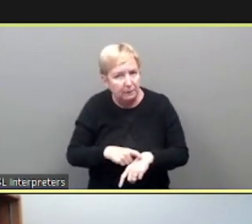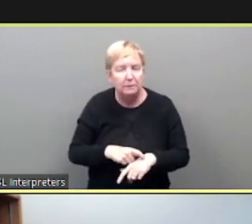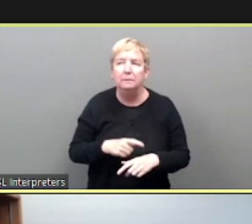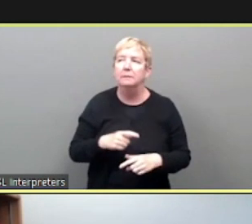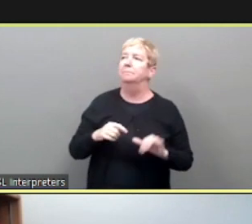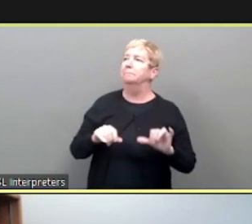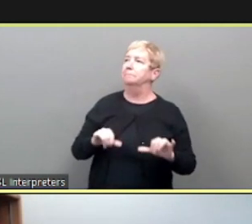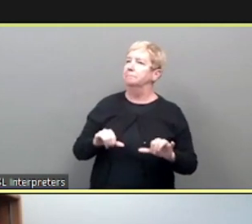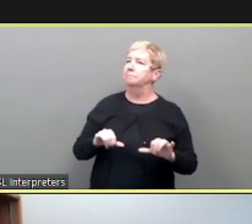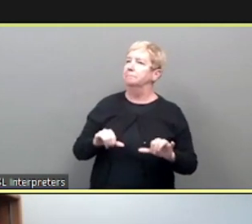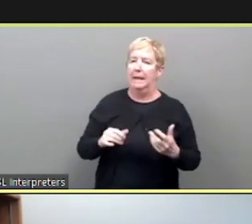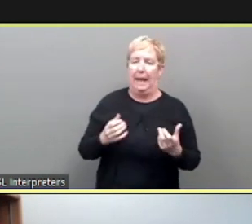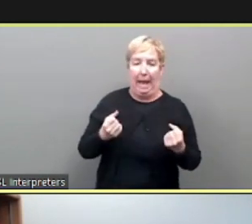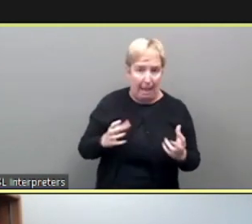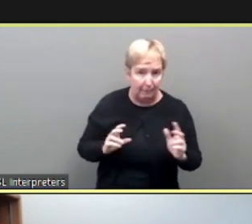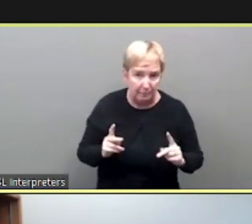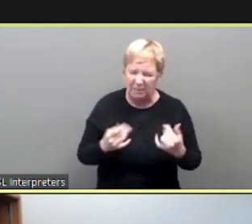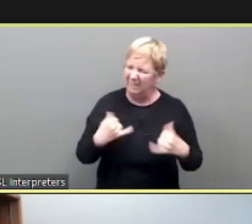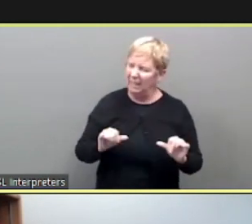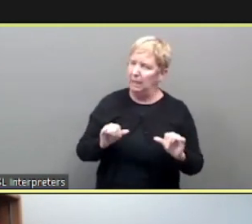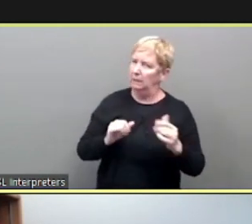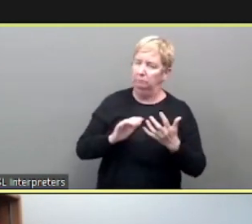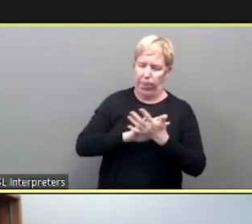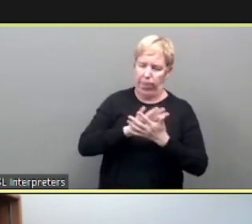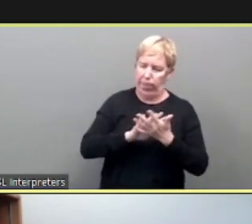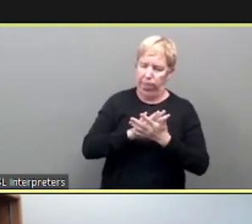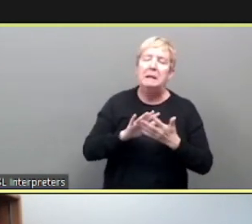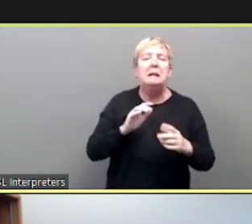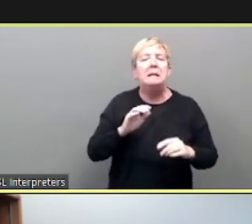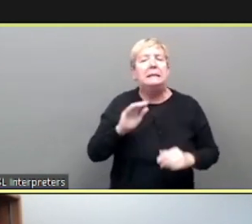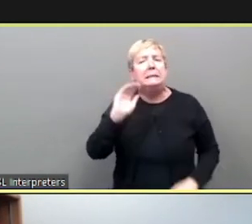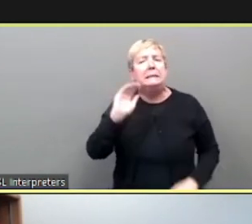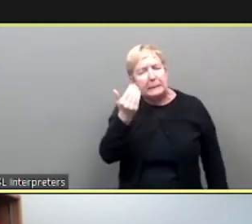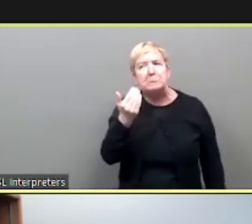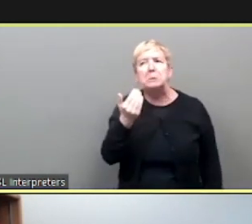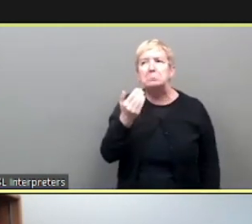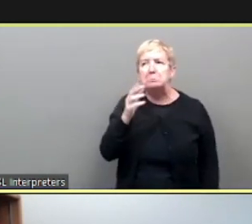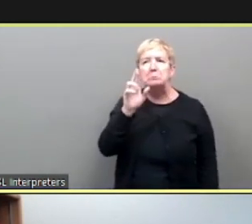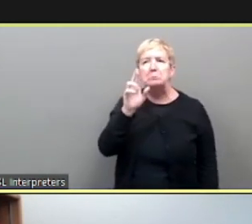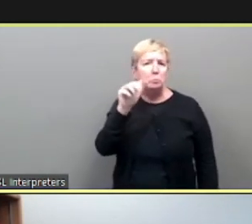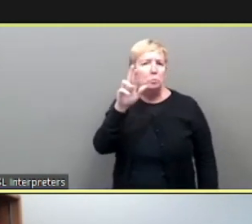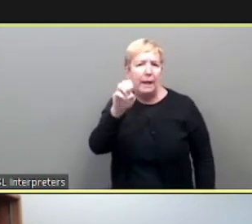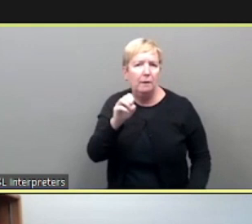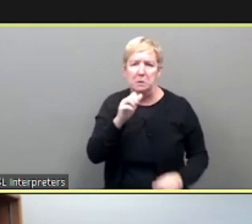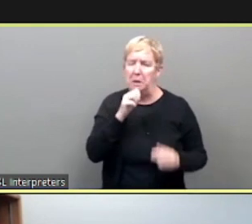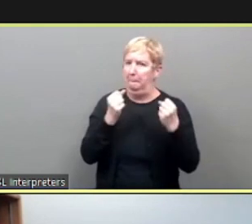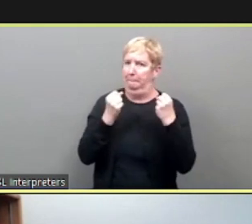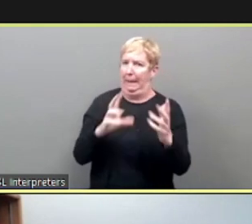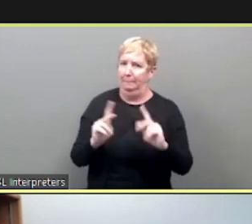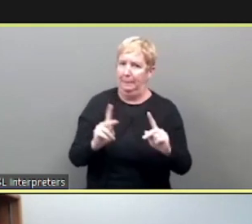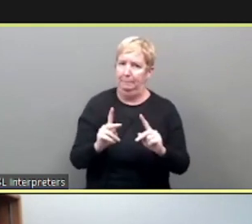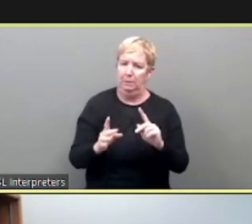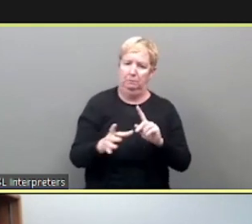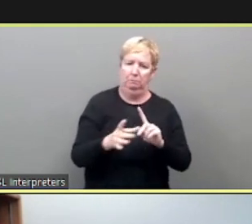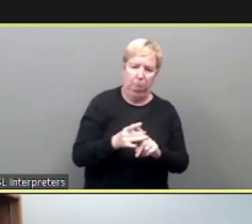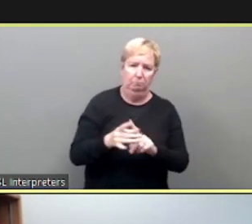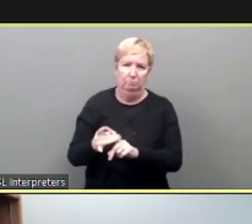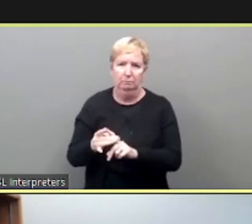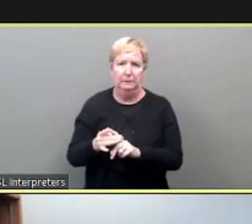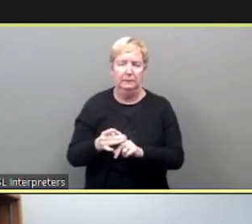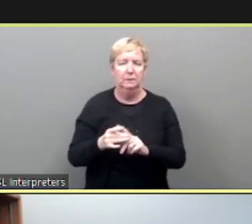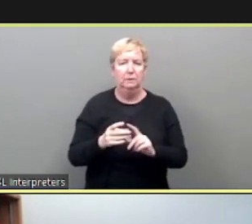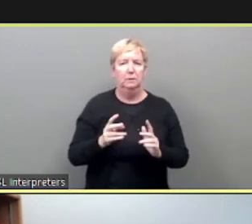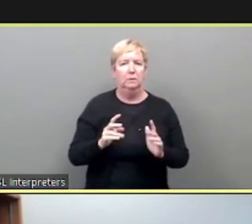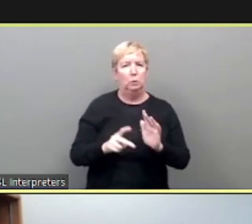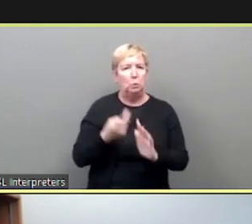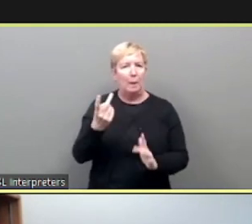are reporting to date, it does appear to be relatively infrequent. So what does that mean again in